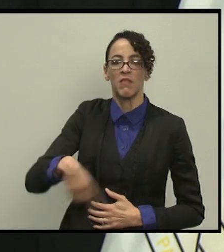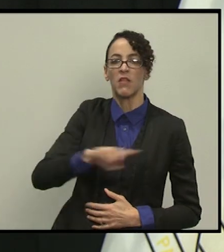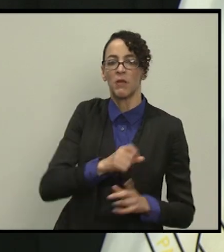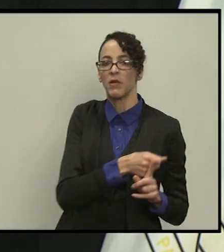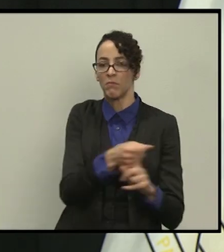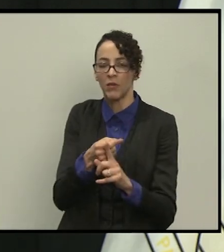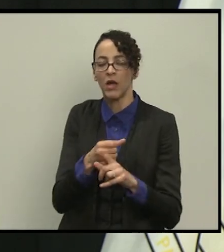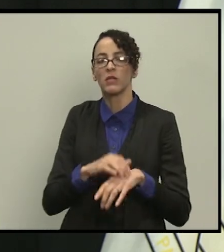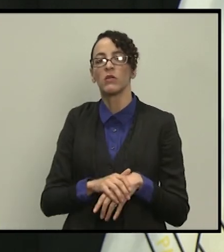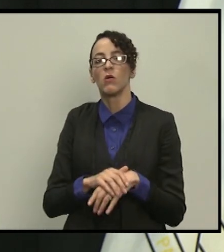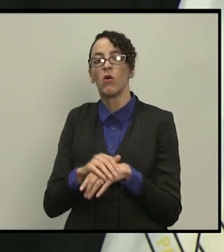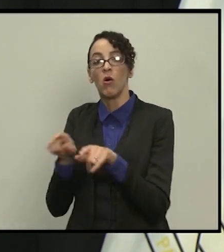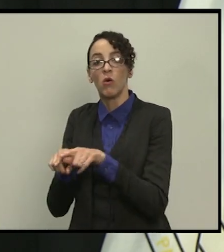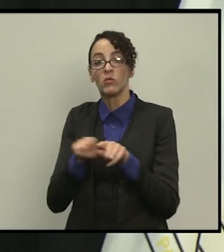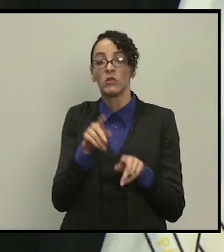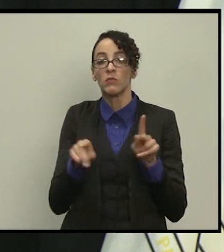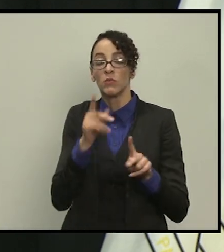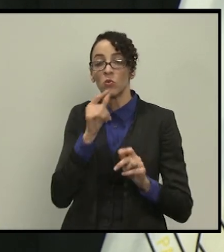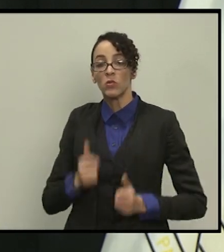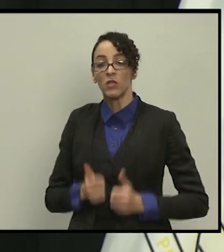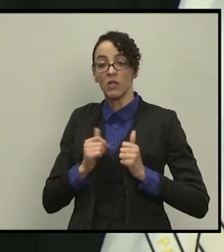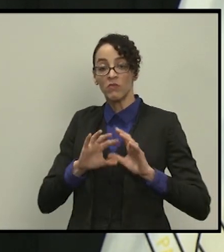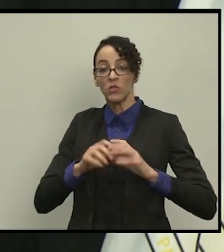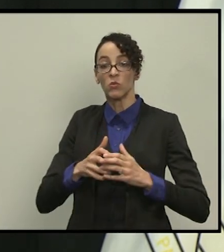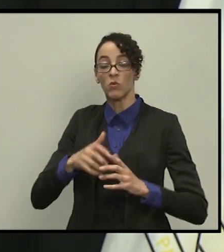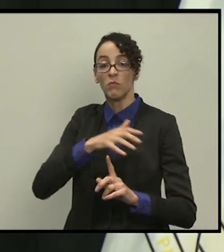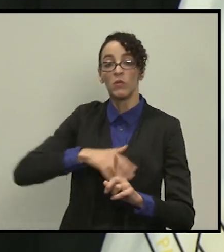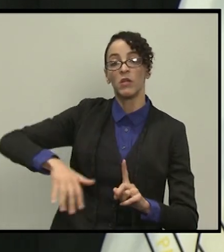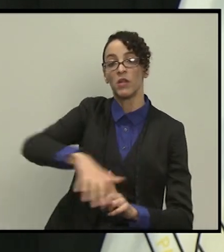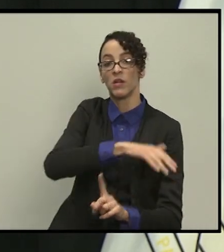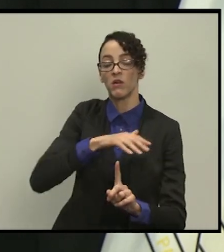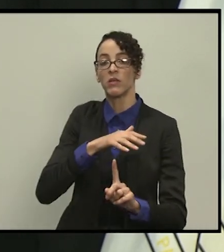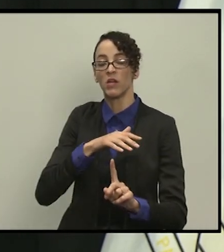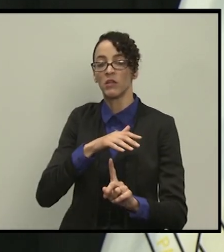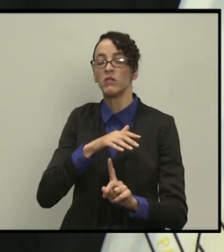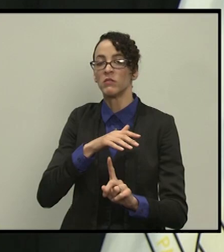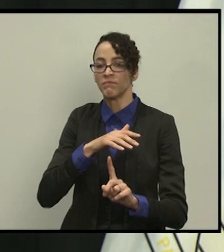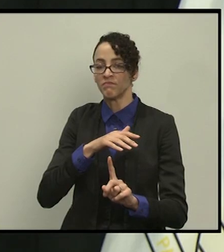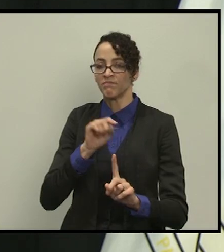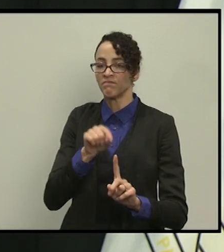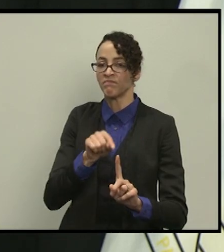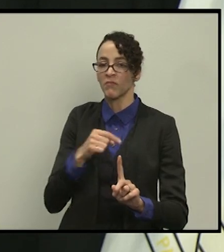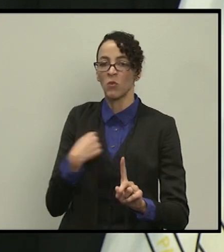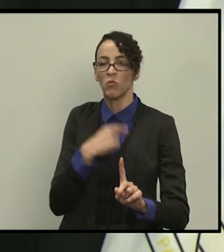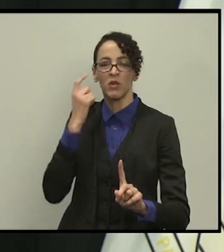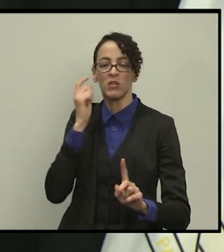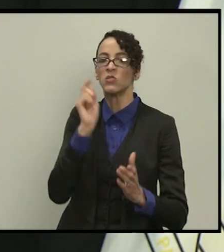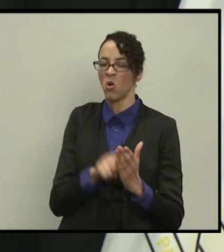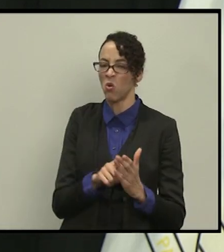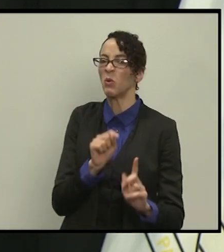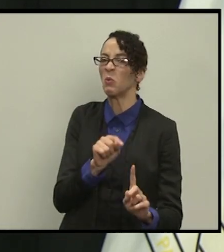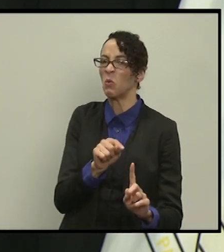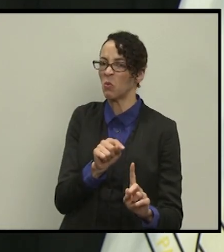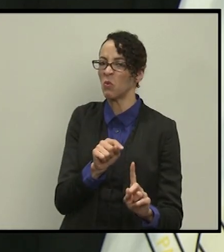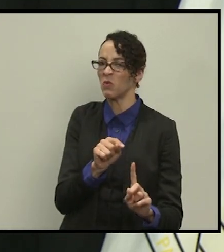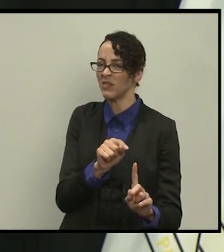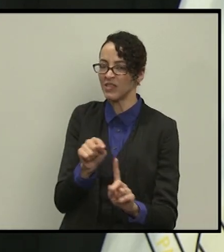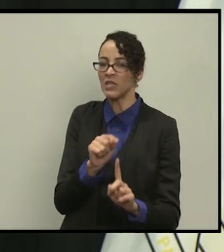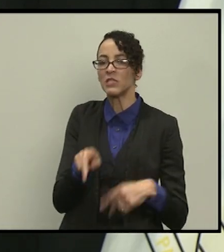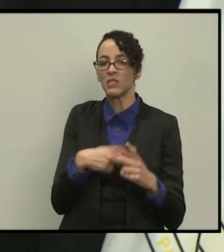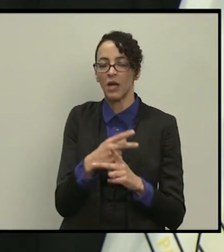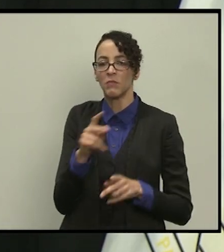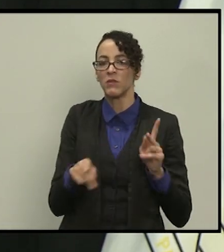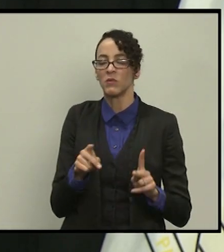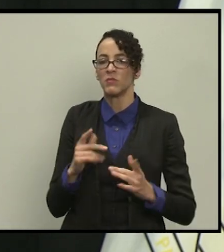as we mentioned before from day one, would be very challenging, that they are the ones that are most impacted